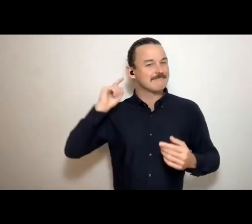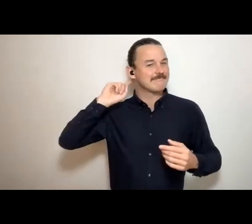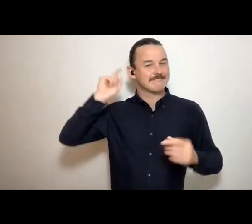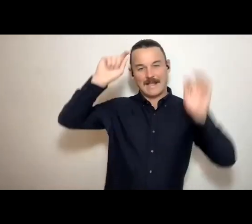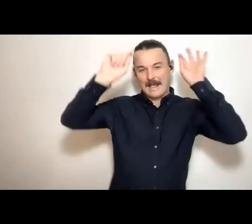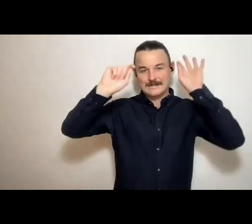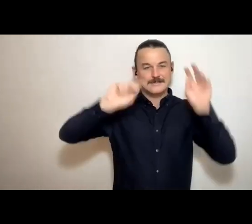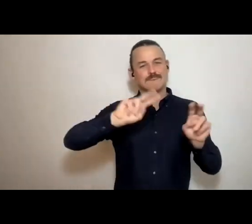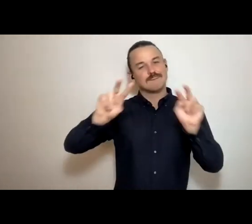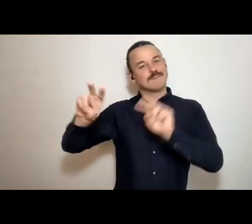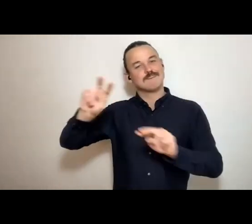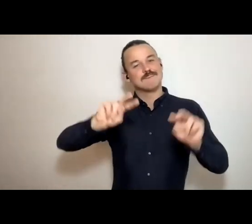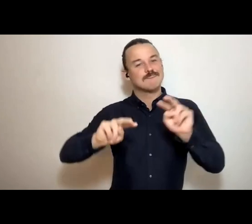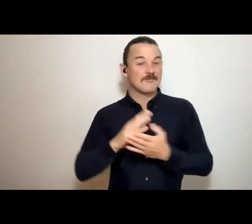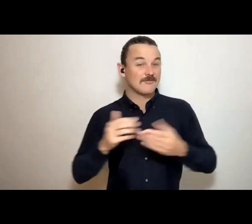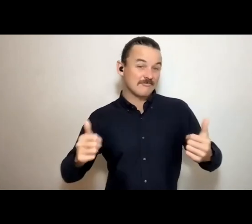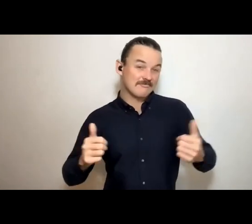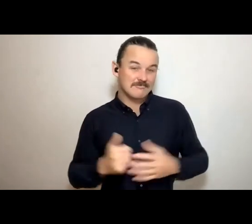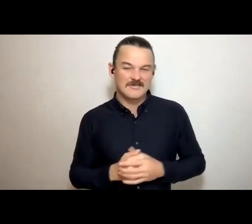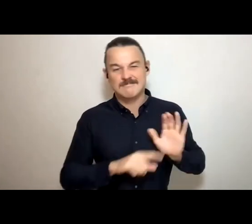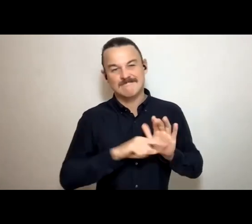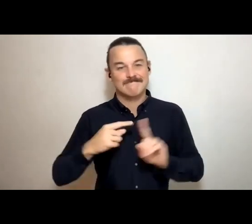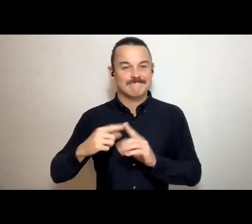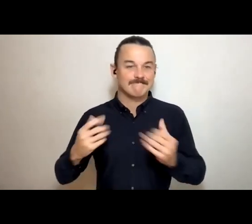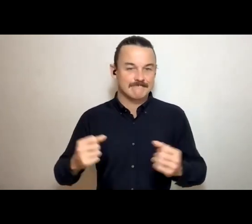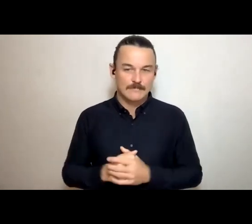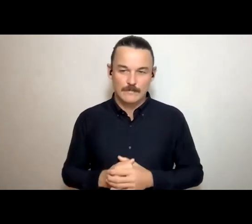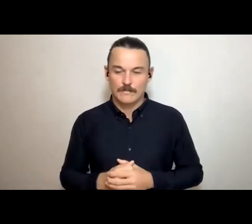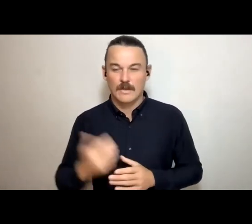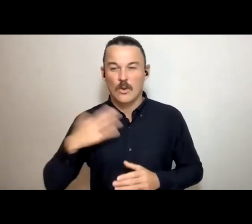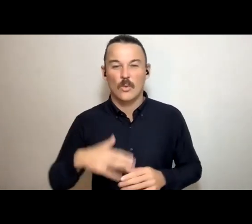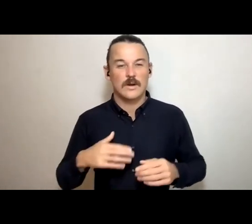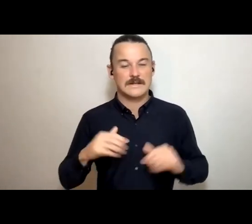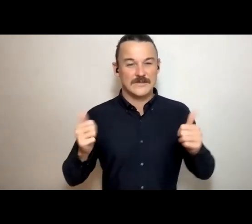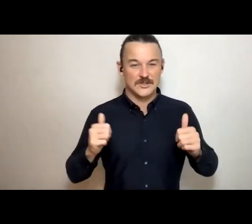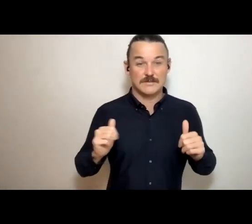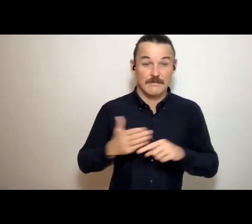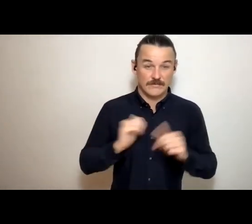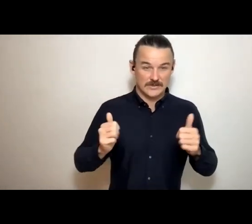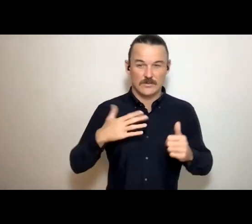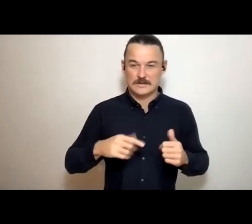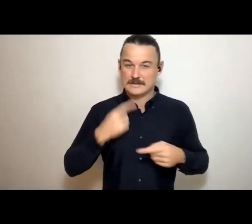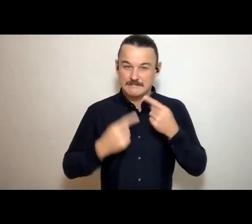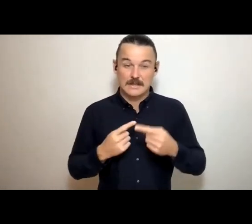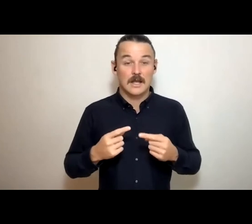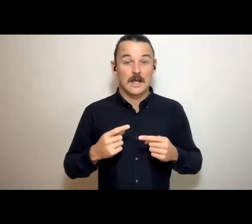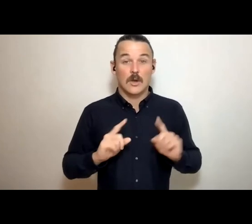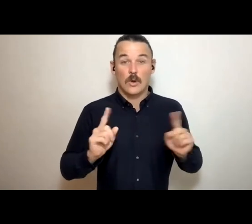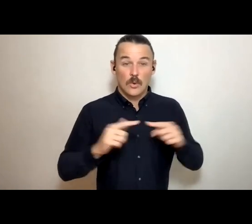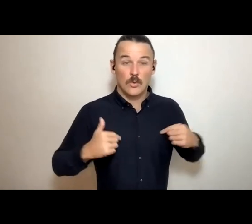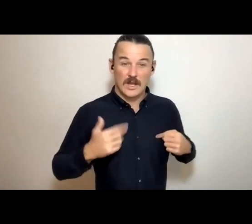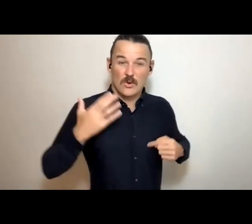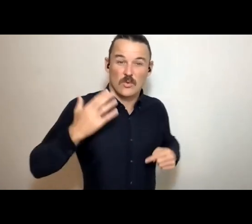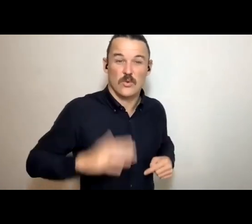I was going to finish with, um, this quote from May and Bridger who were thinking about making a shift of the magnitude that we wish in terms of social